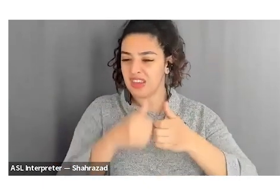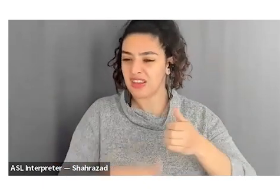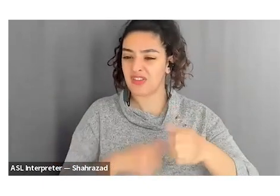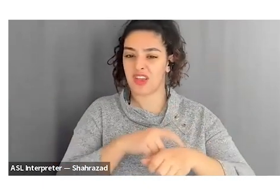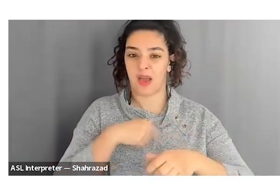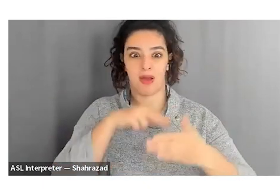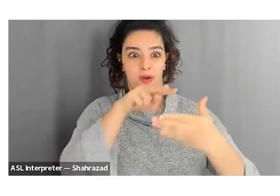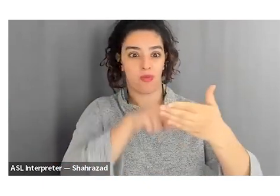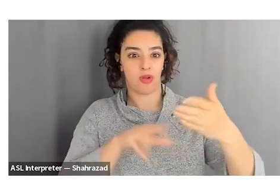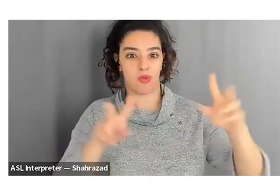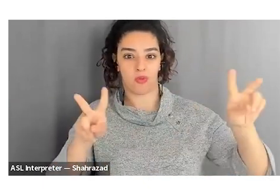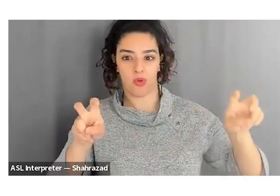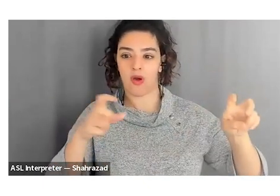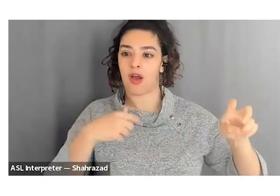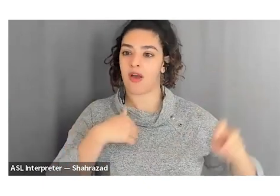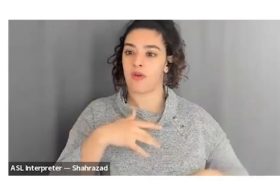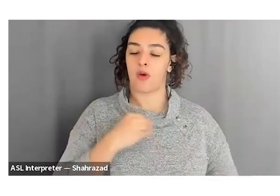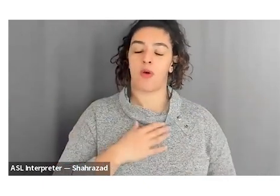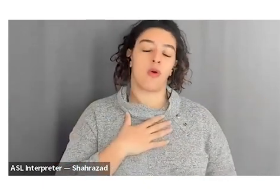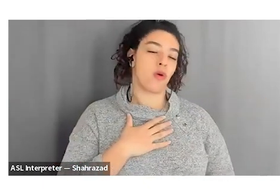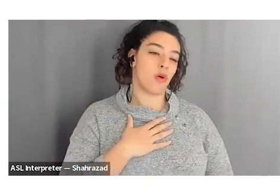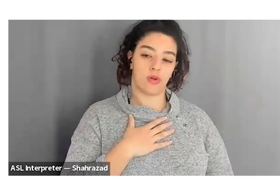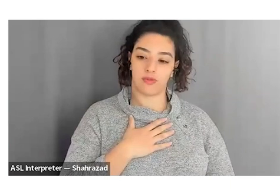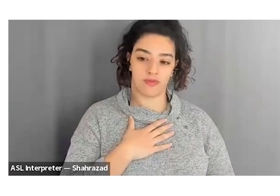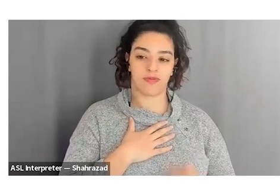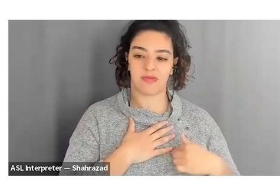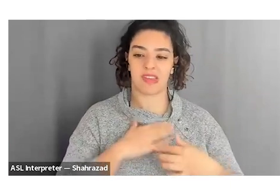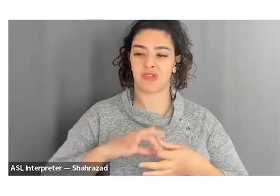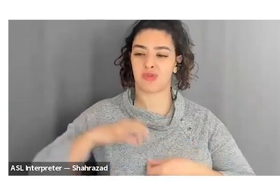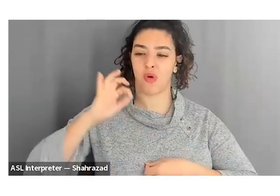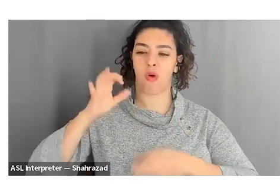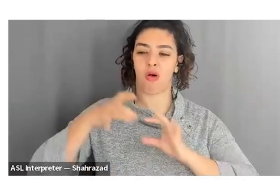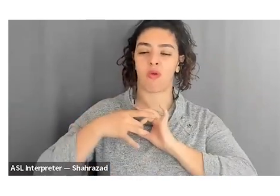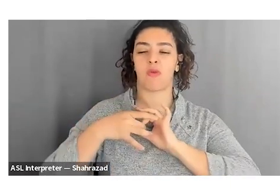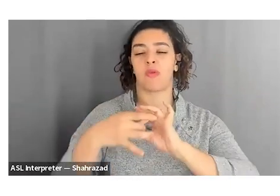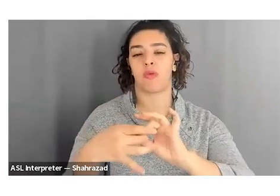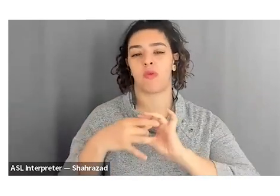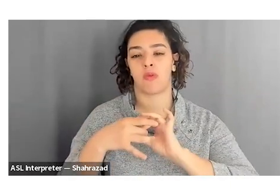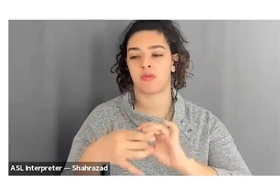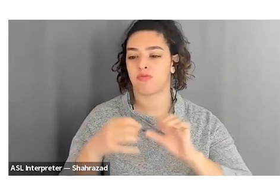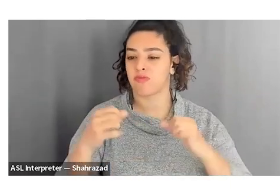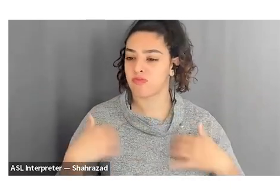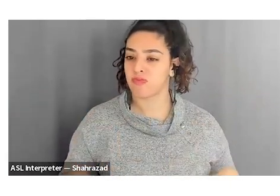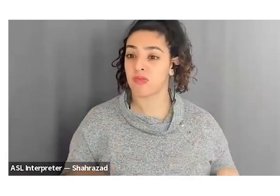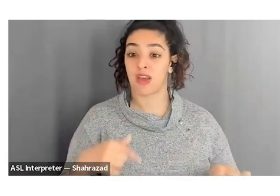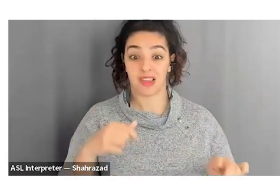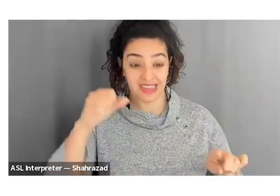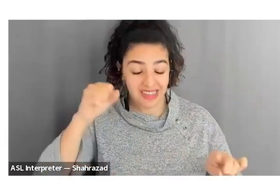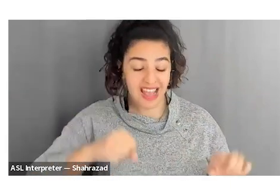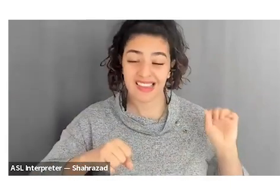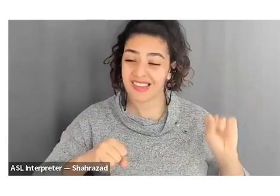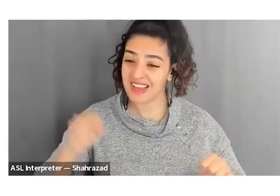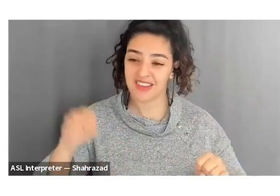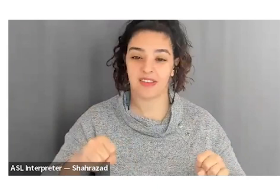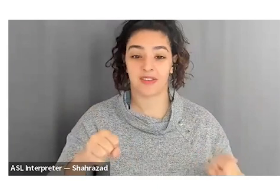quote, it just shouts to me, it speaks to my soul. It's just like, yes, yes, yes. And often the lie that we've been told